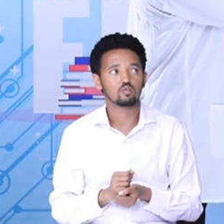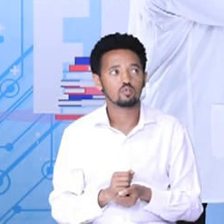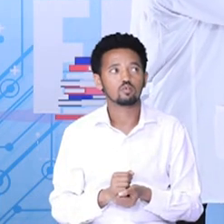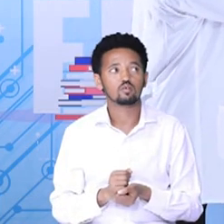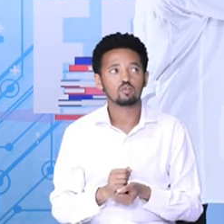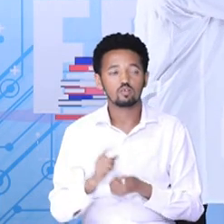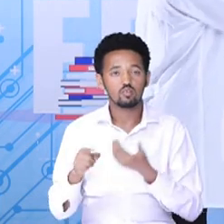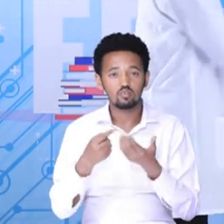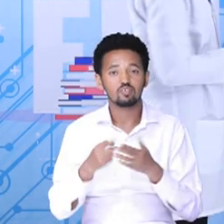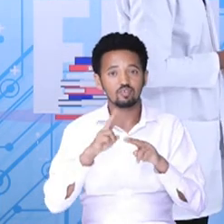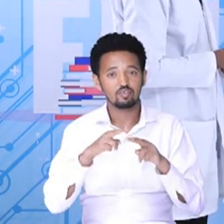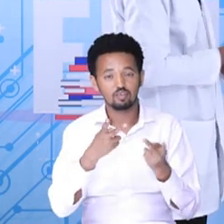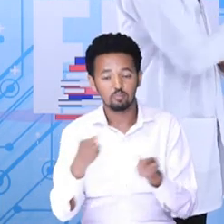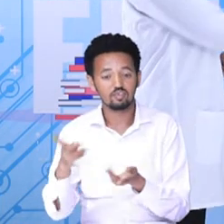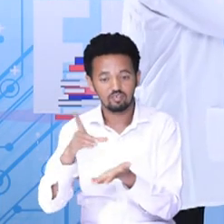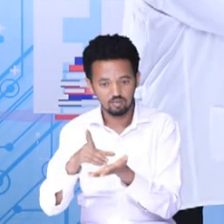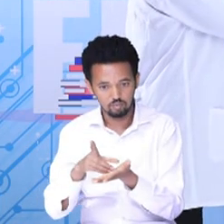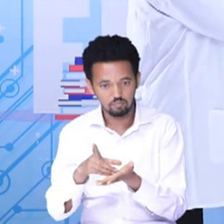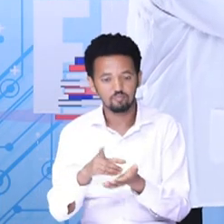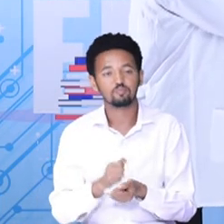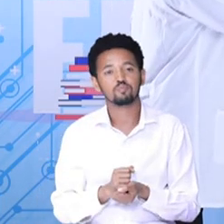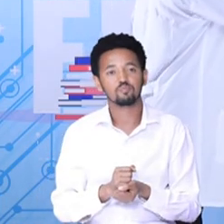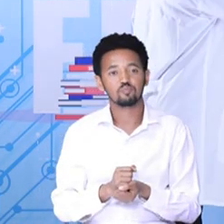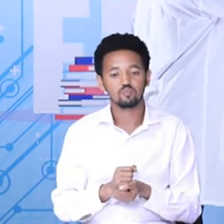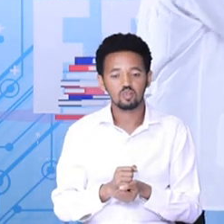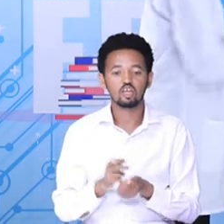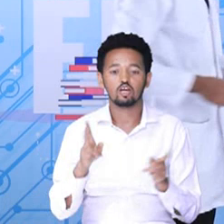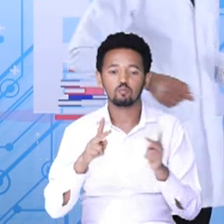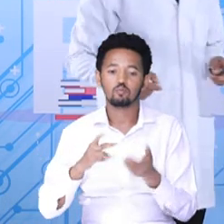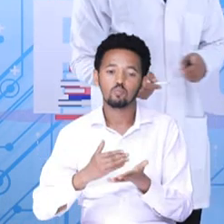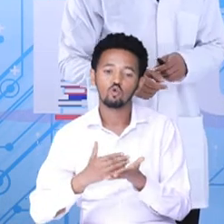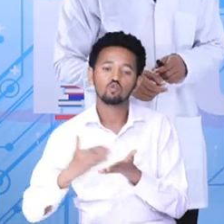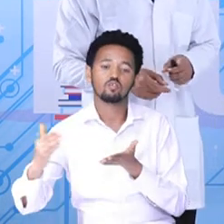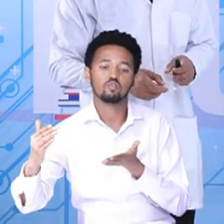Urban is a settlement. Urbanization is a process.